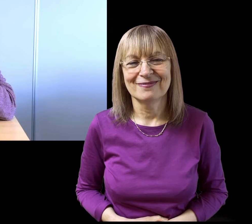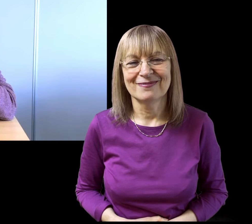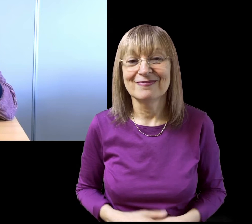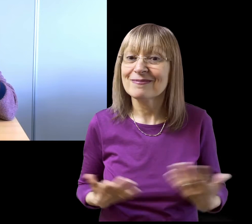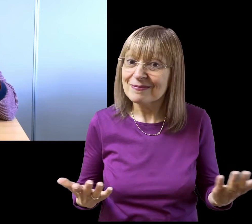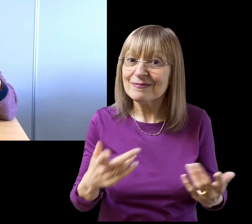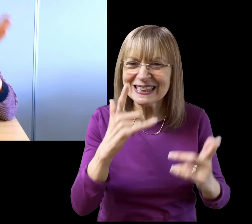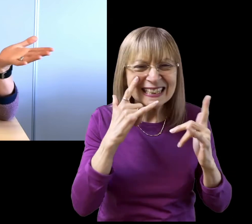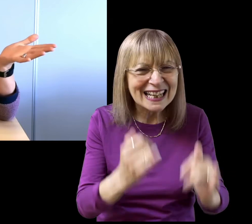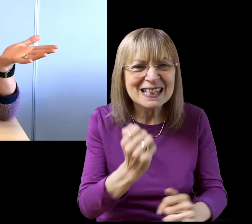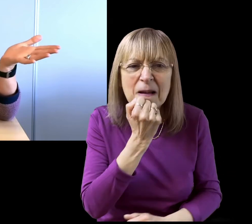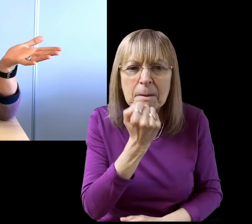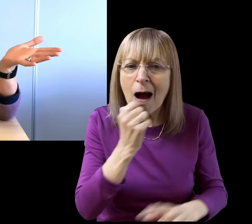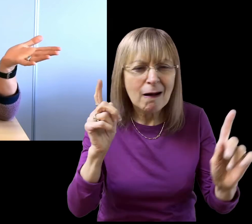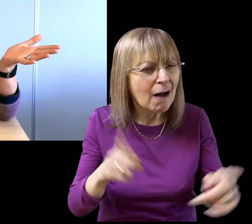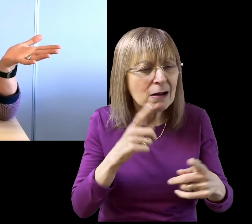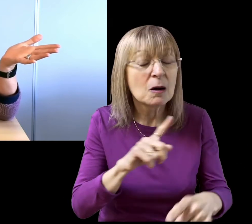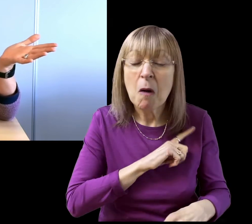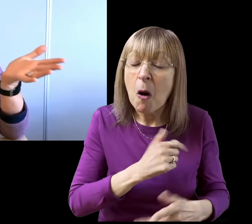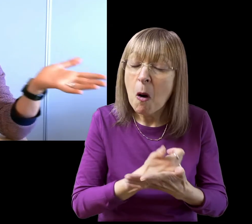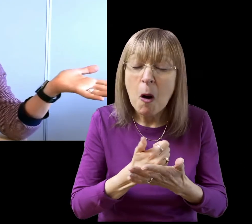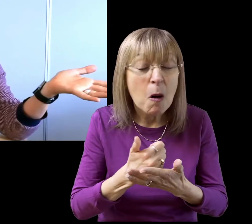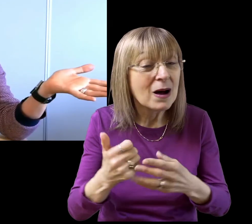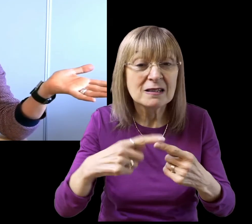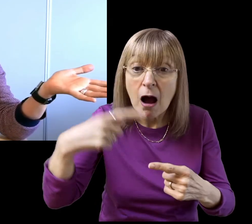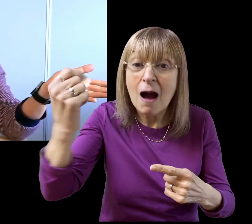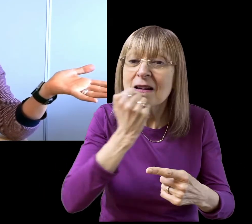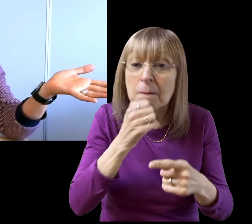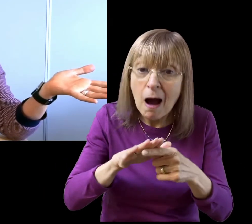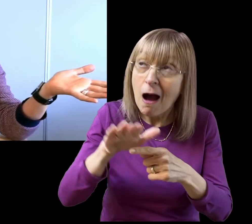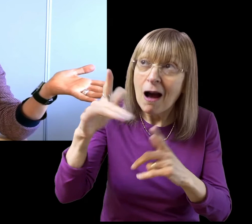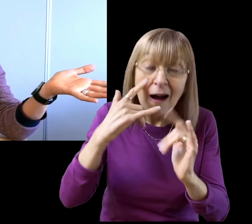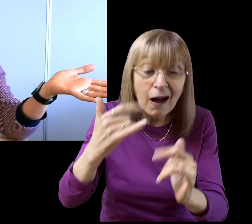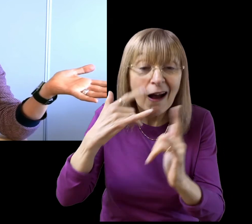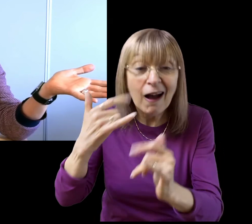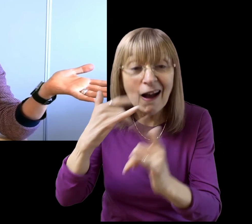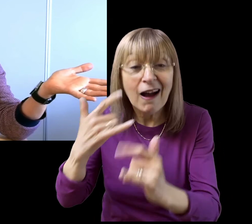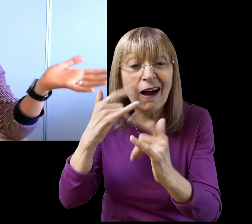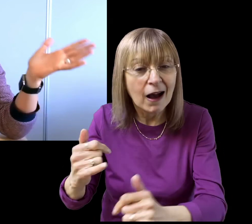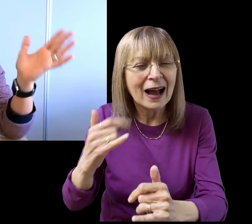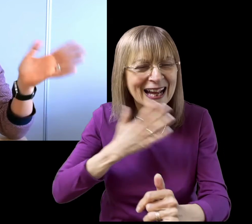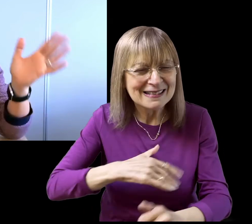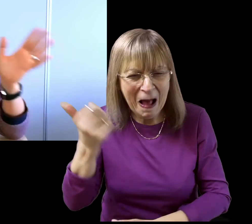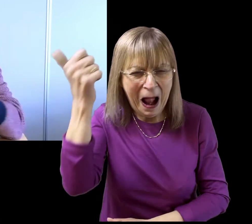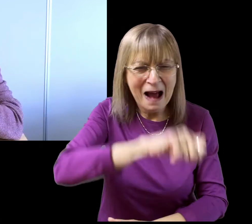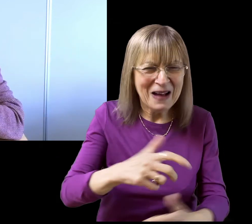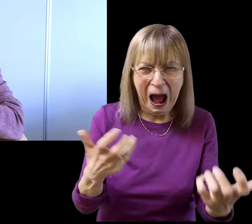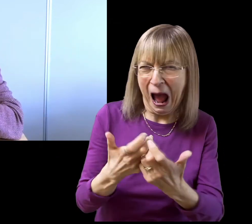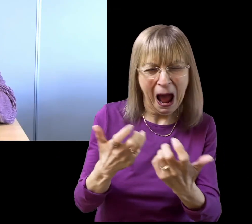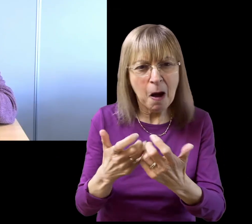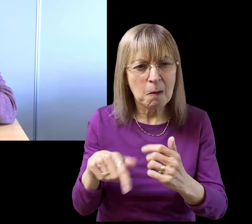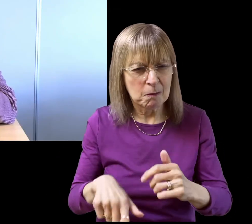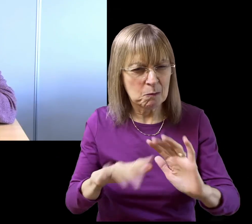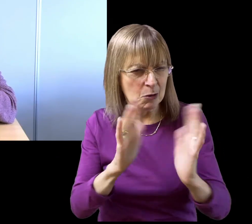loop. And certainly you can't test all the numbers because there's infinitely many numbers to test. We need some other clever